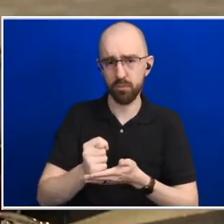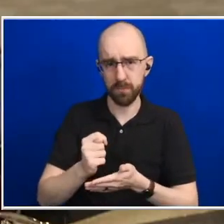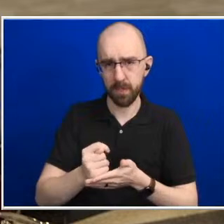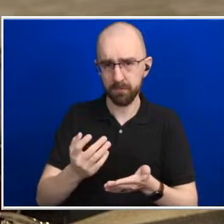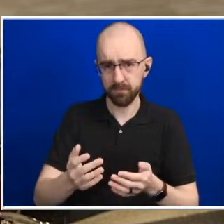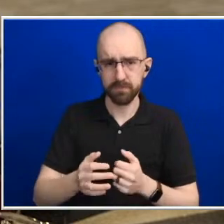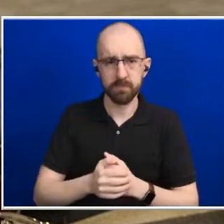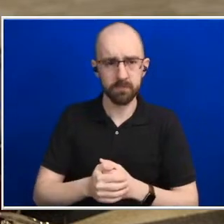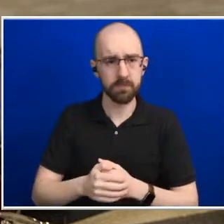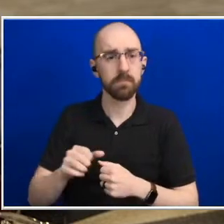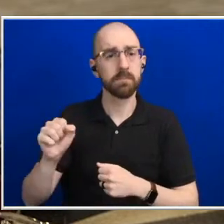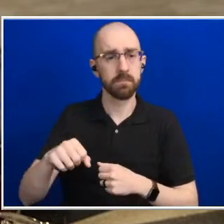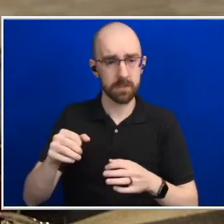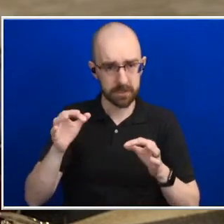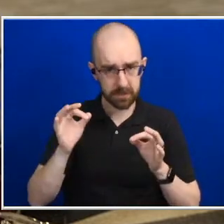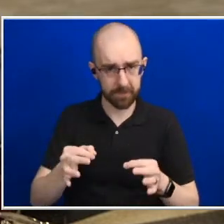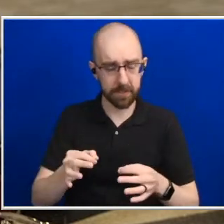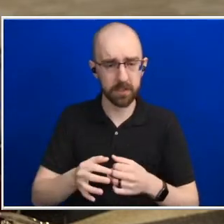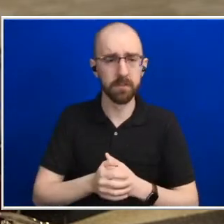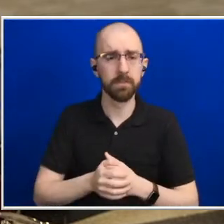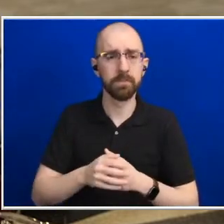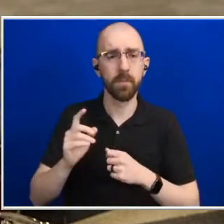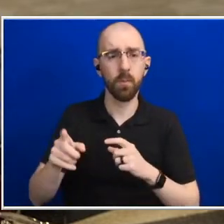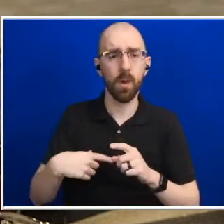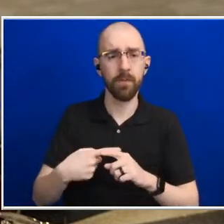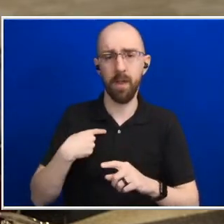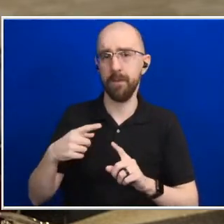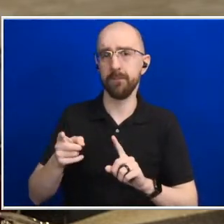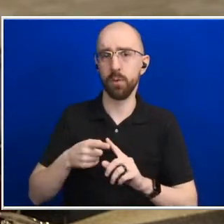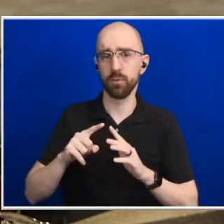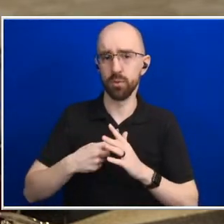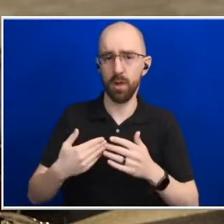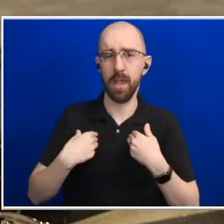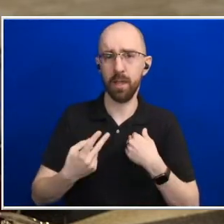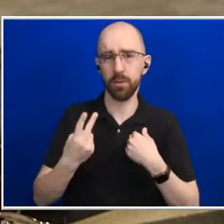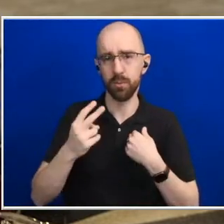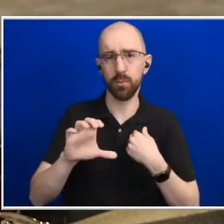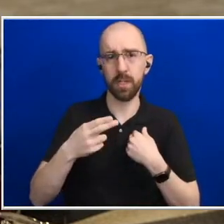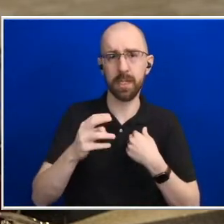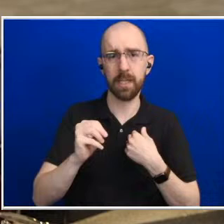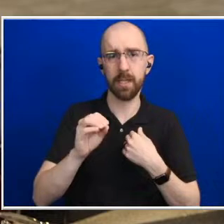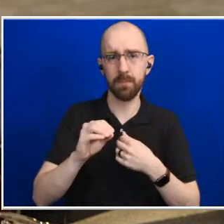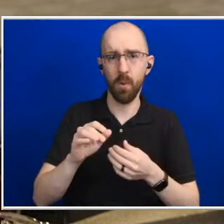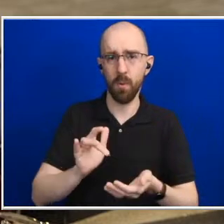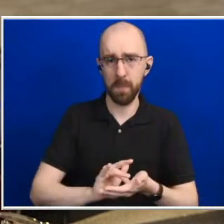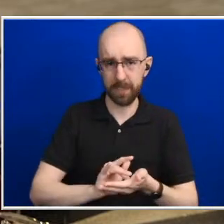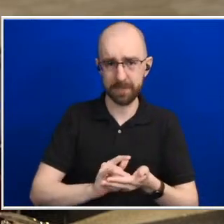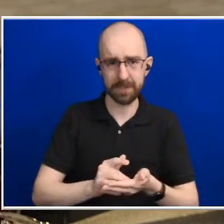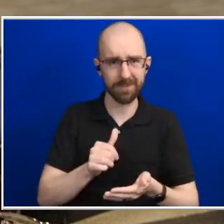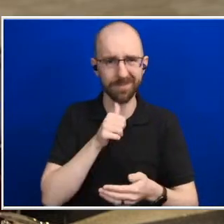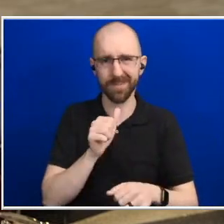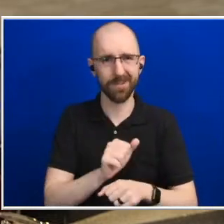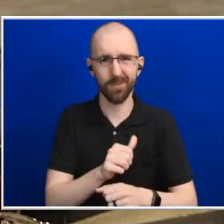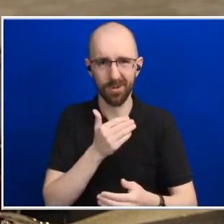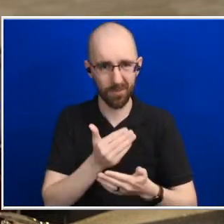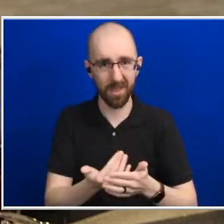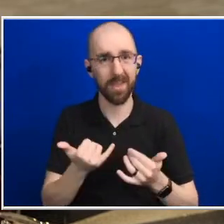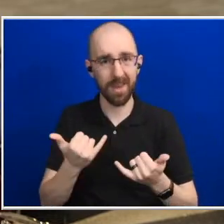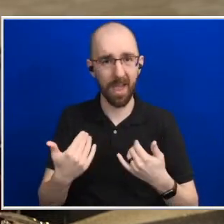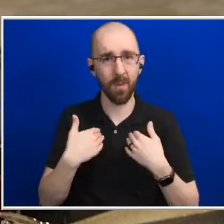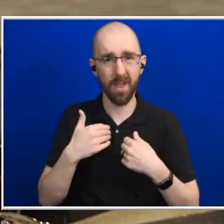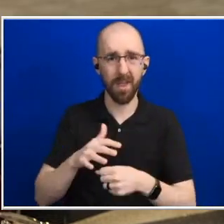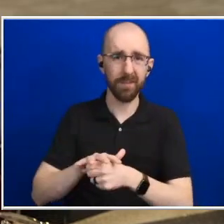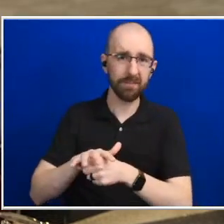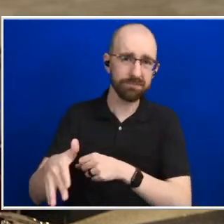Absolutely. And when I first started, we had 2 chemotherapy drugs and they didn't work very well. Now we have a plethora of